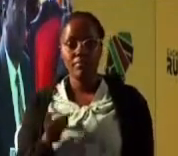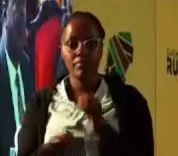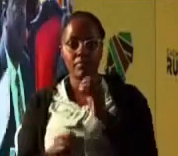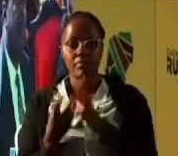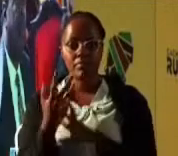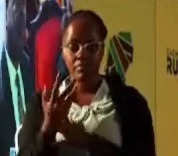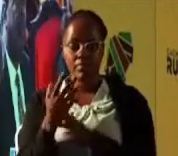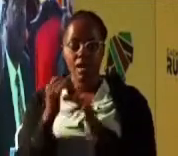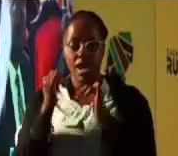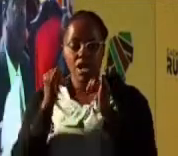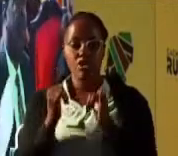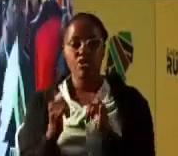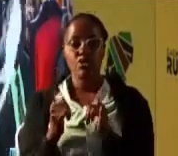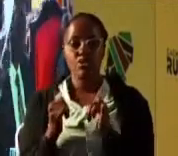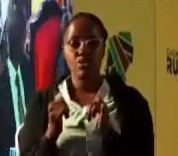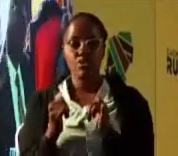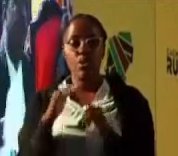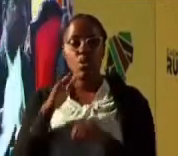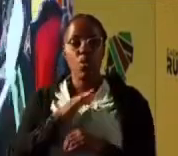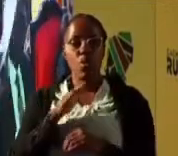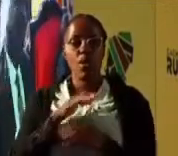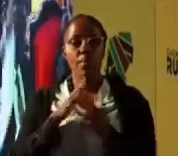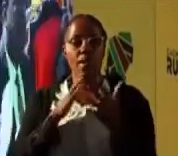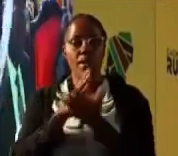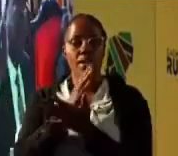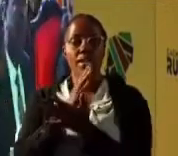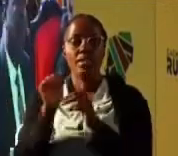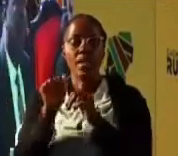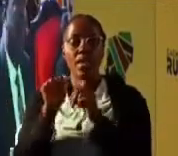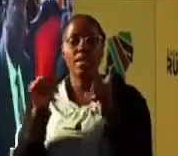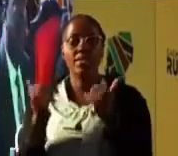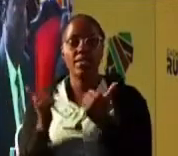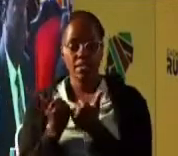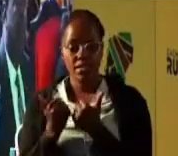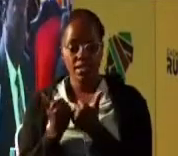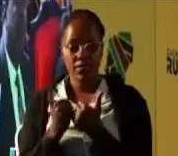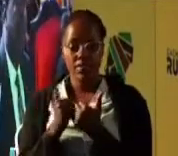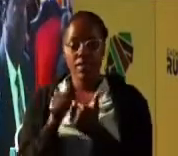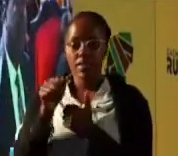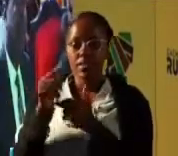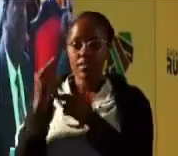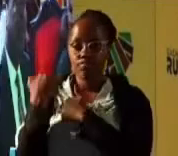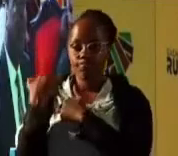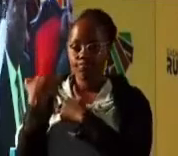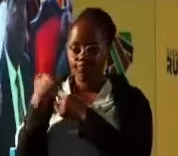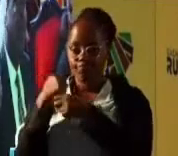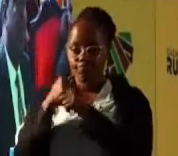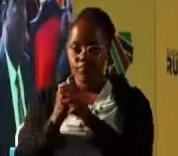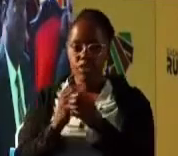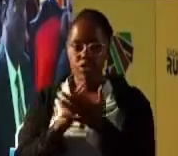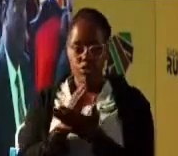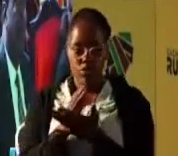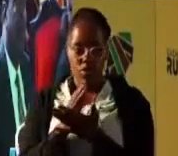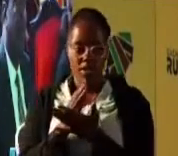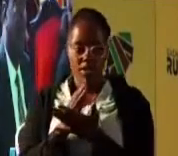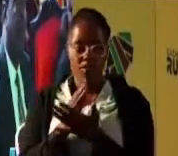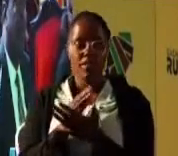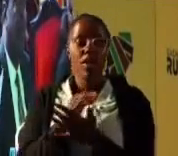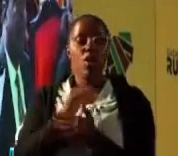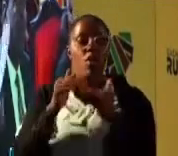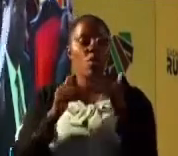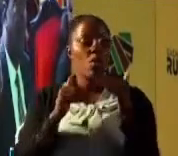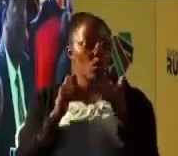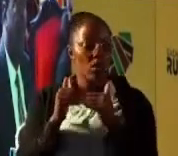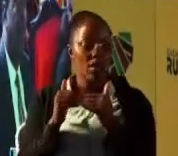create a new women rights agency that is going to ensure that